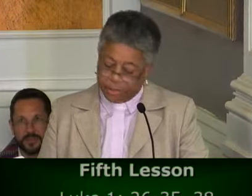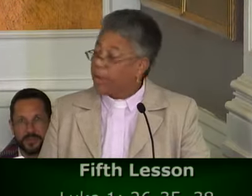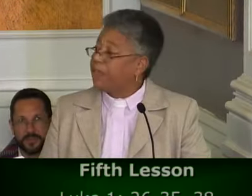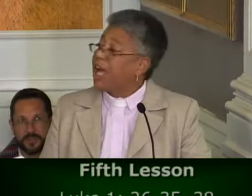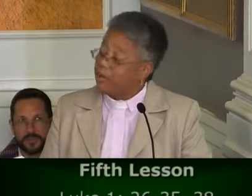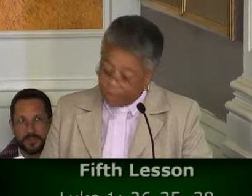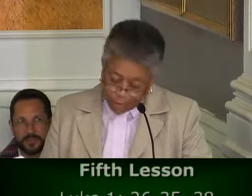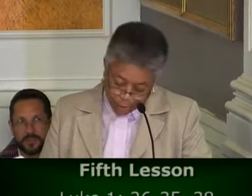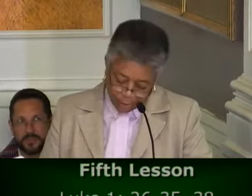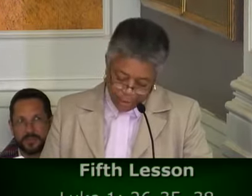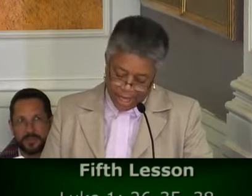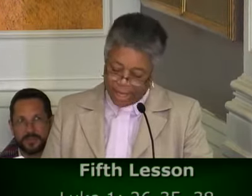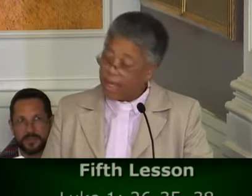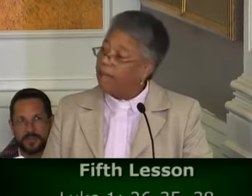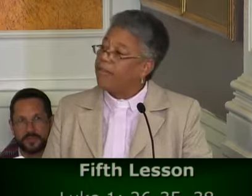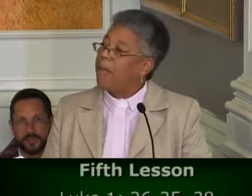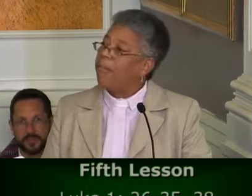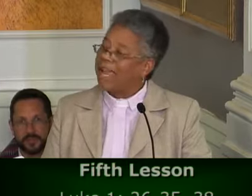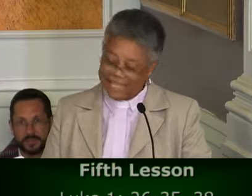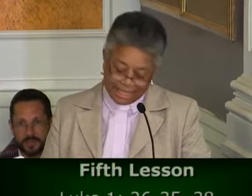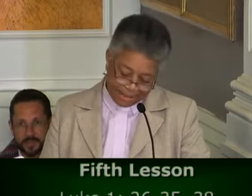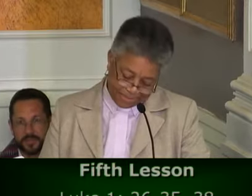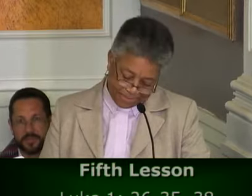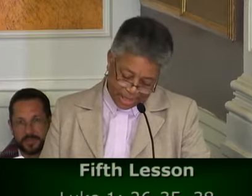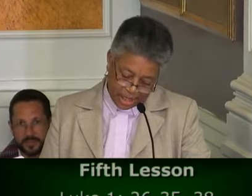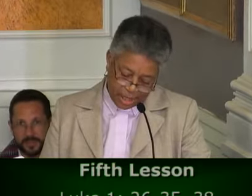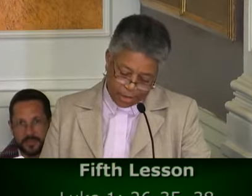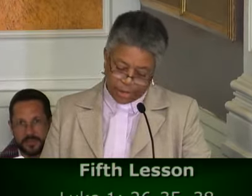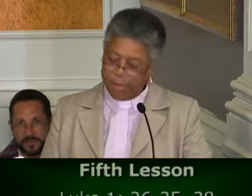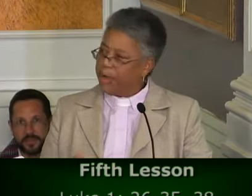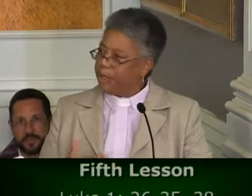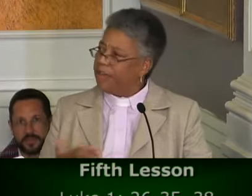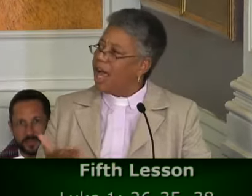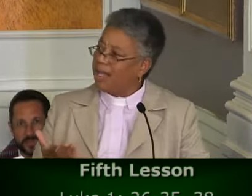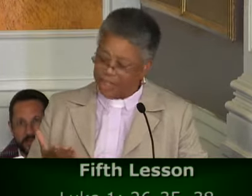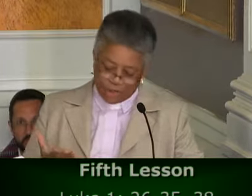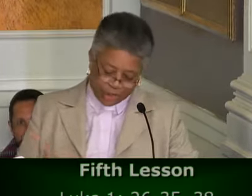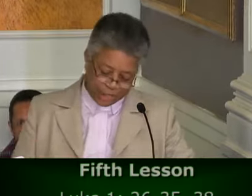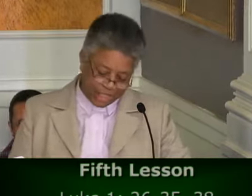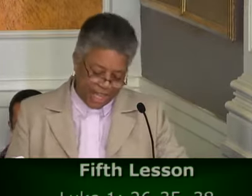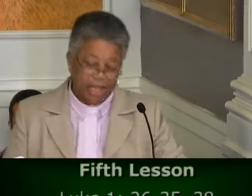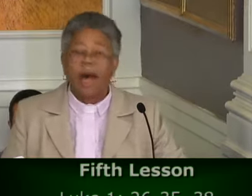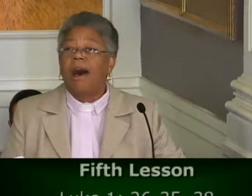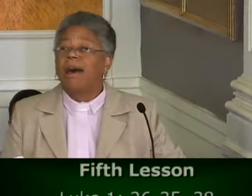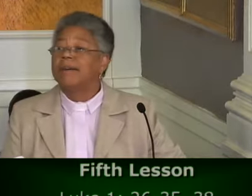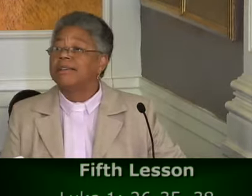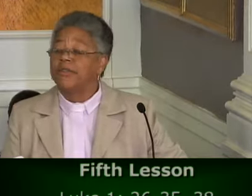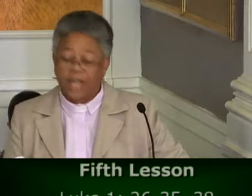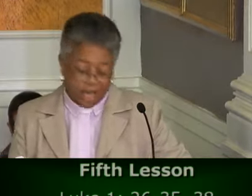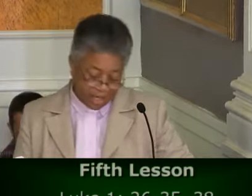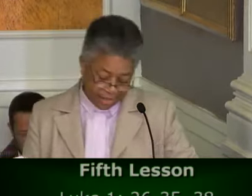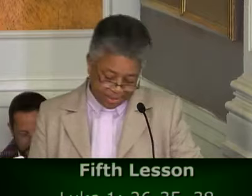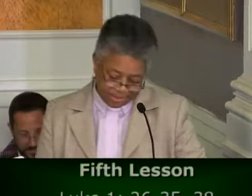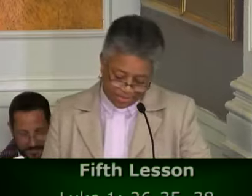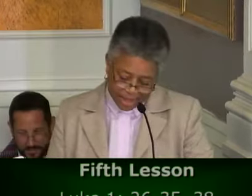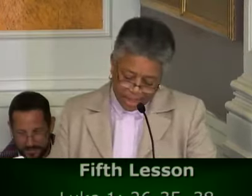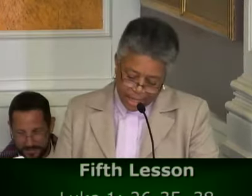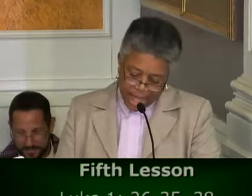the spirit of counsel and of might, the spirit of knowledge and awe of